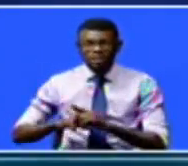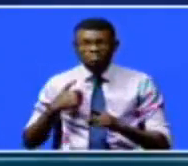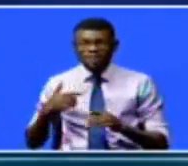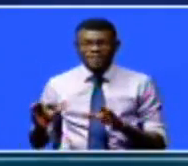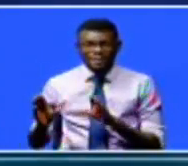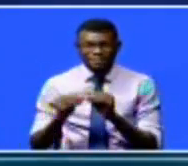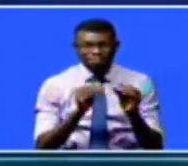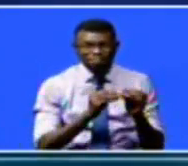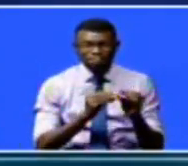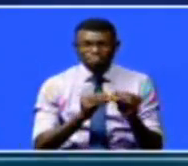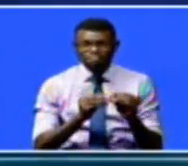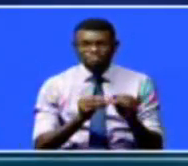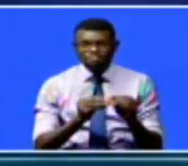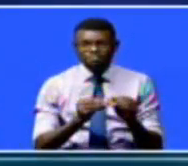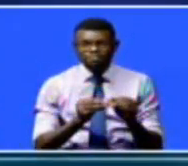with